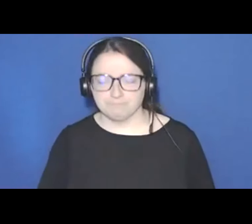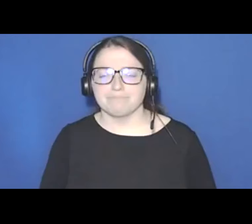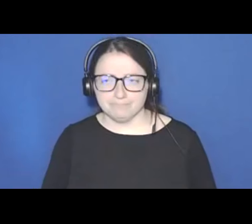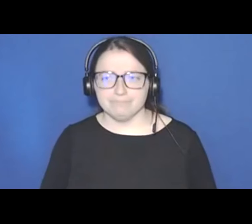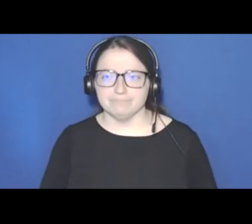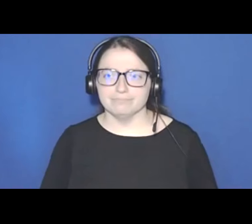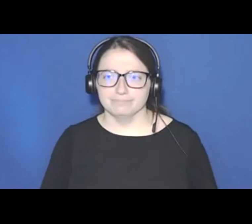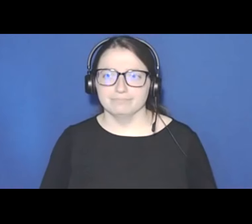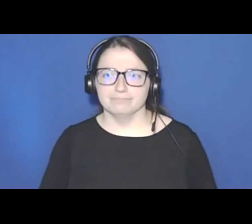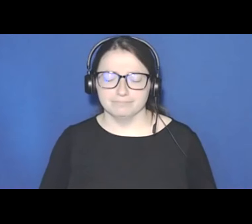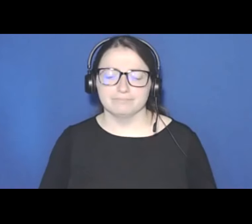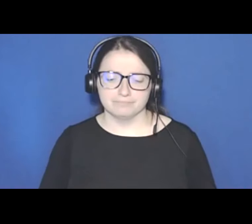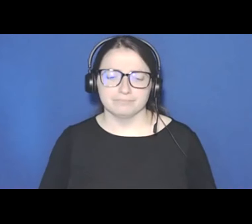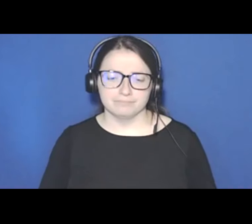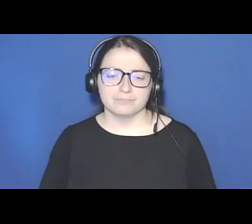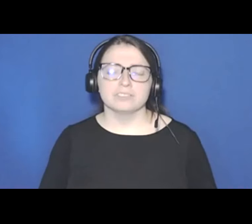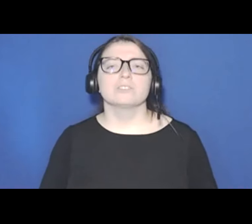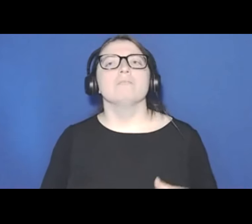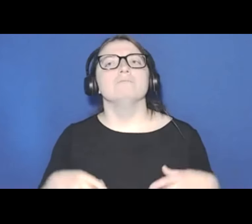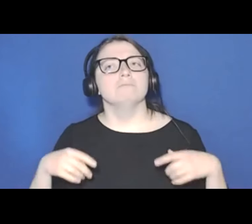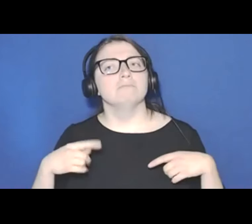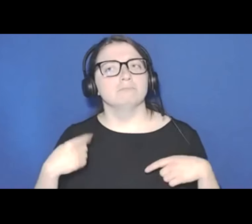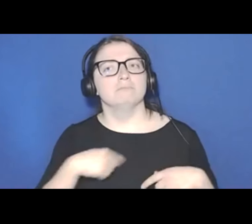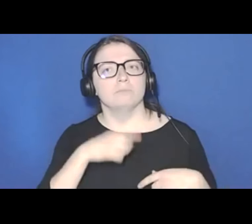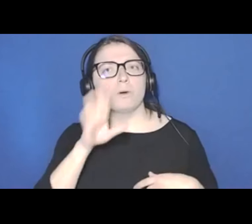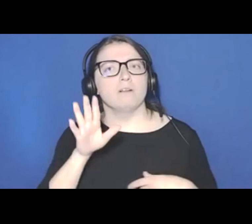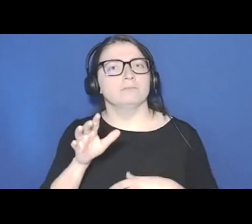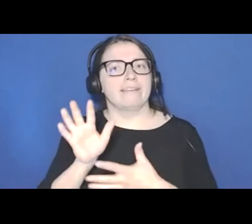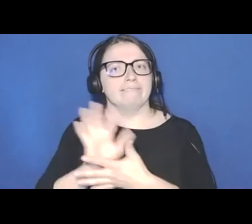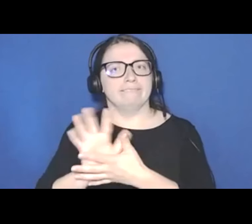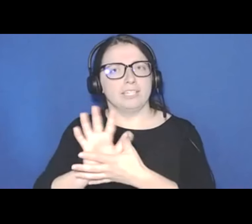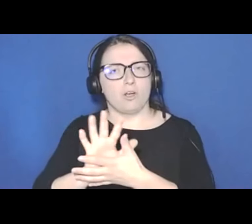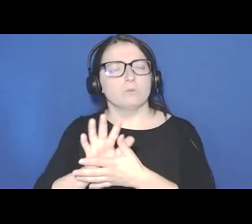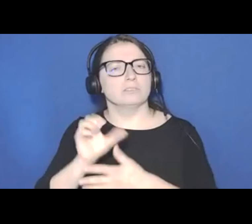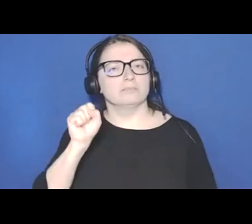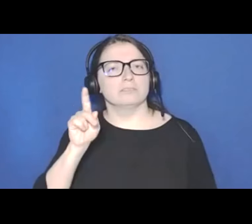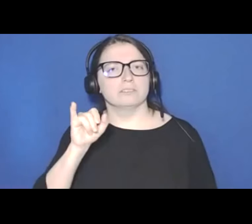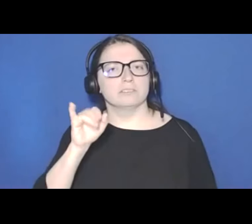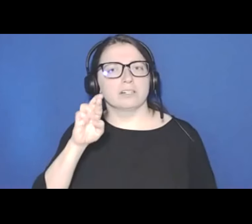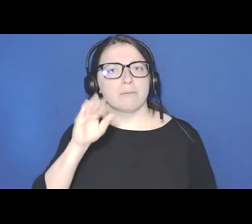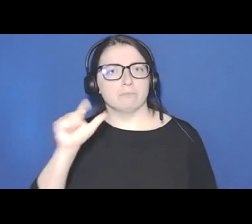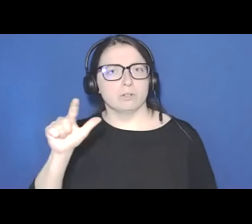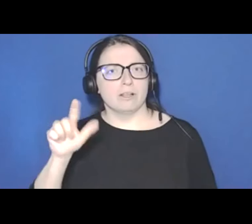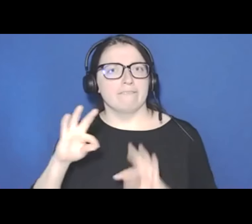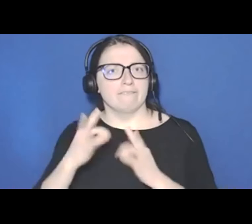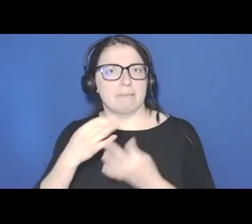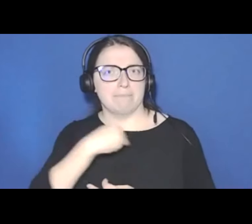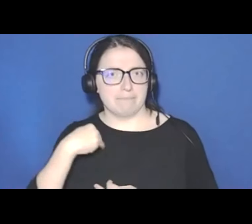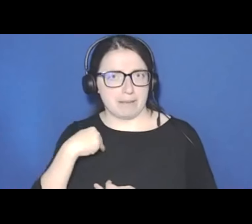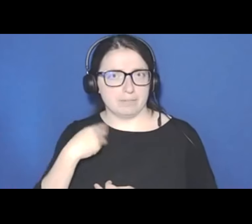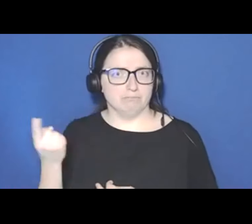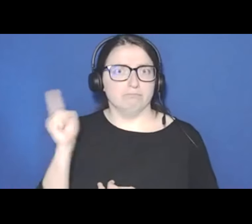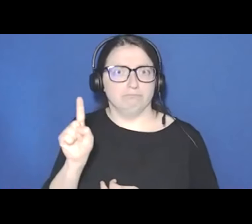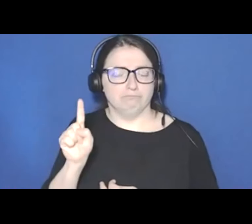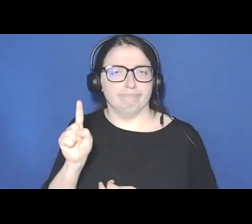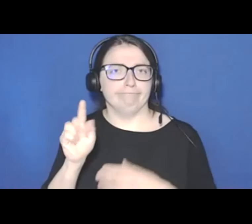to play for all of you a video of one of the Skirboll family members before entering